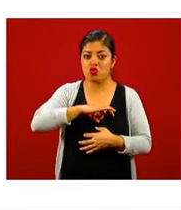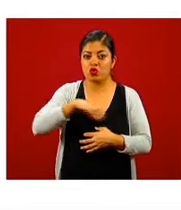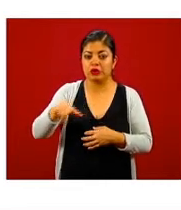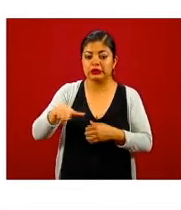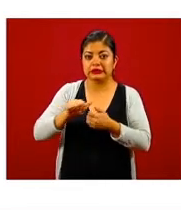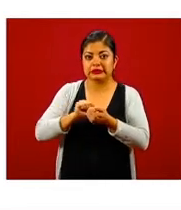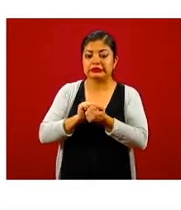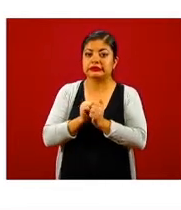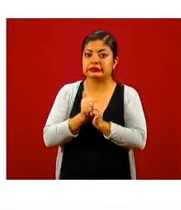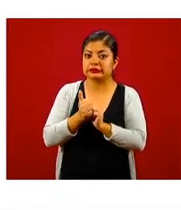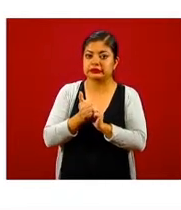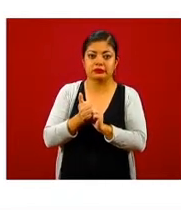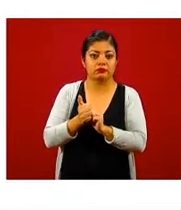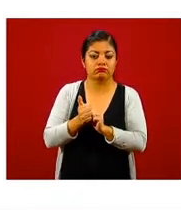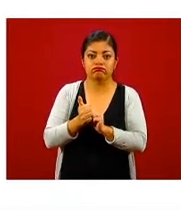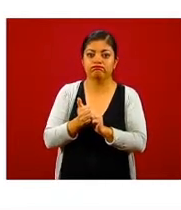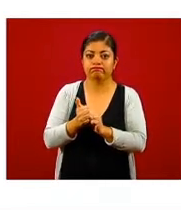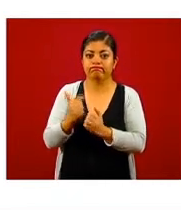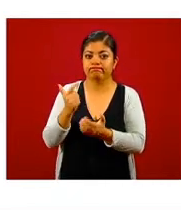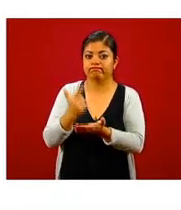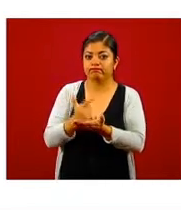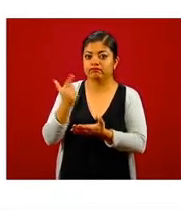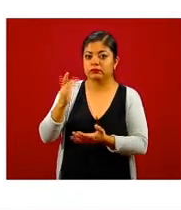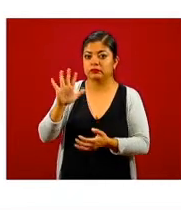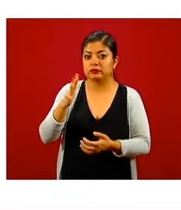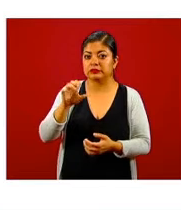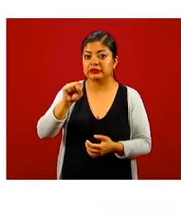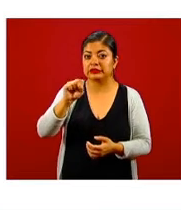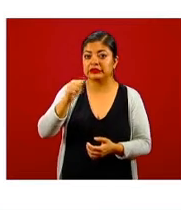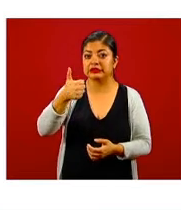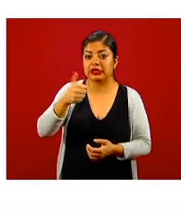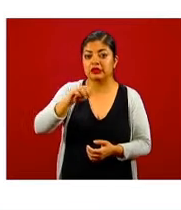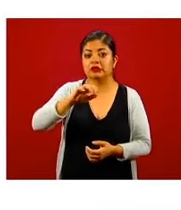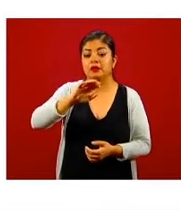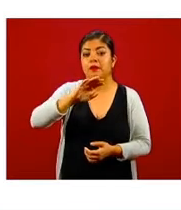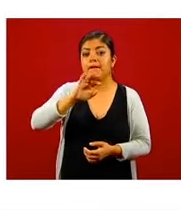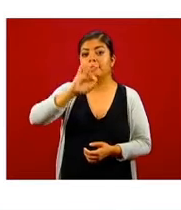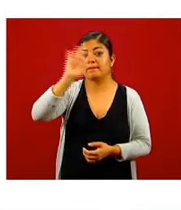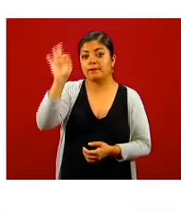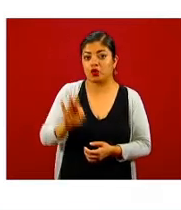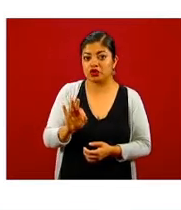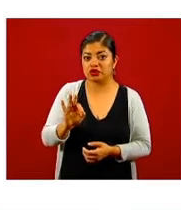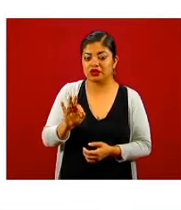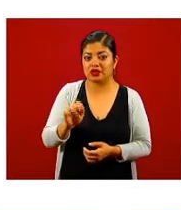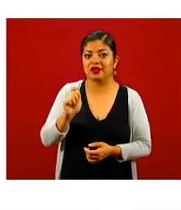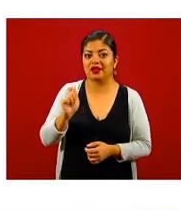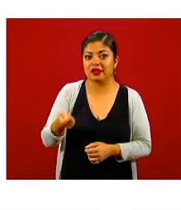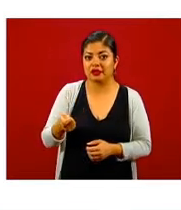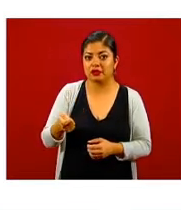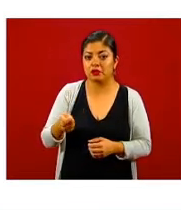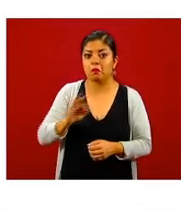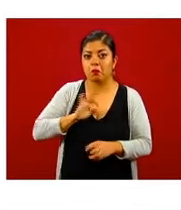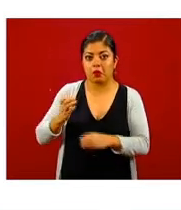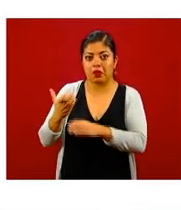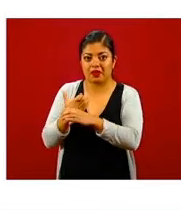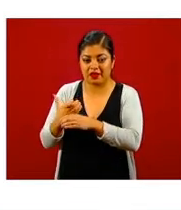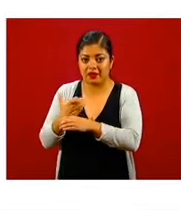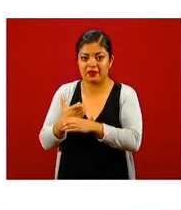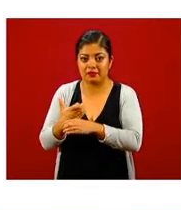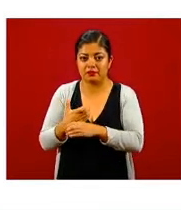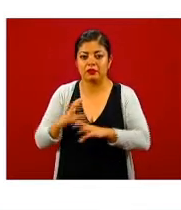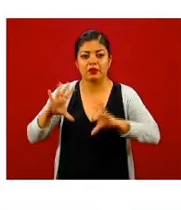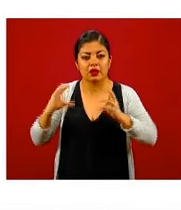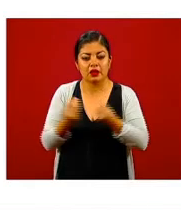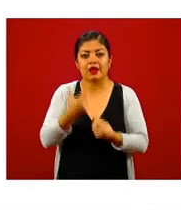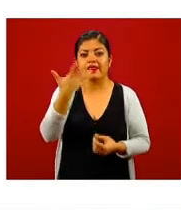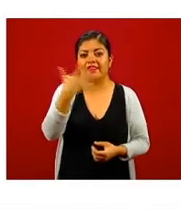people who were attended to at the hospital. And then we have people who were intubated,